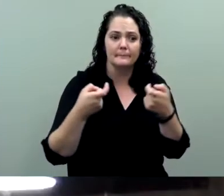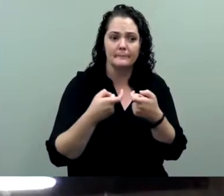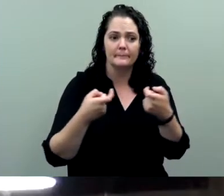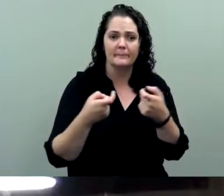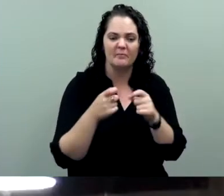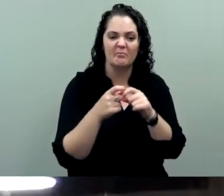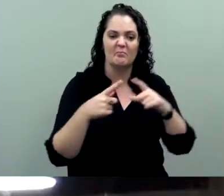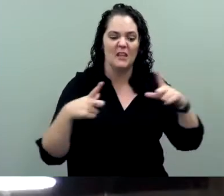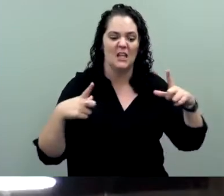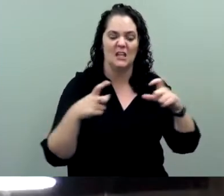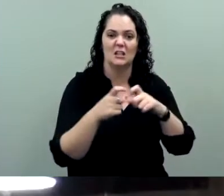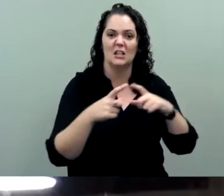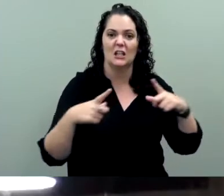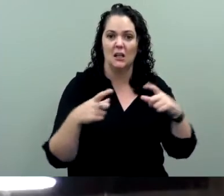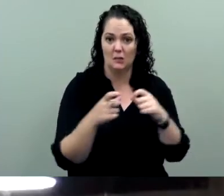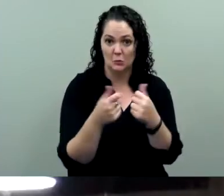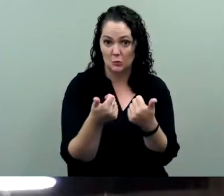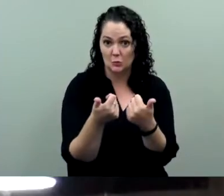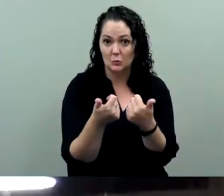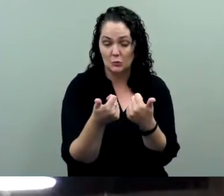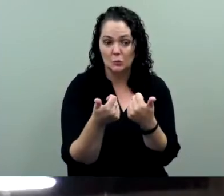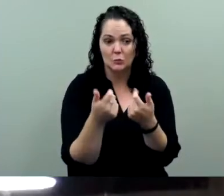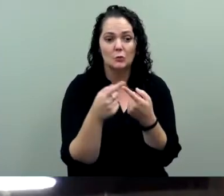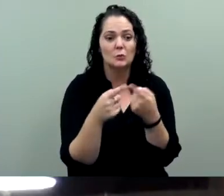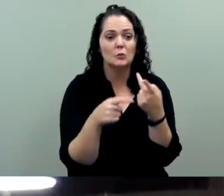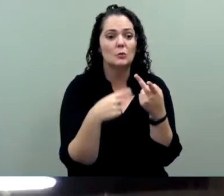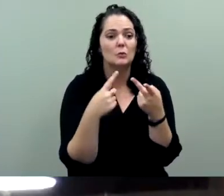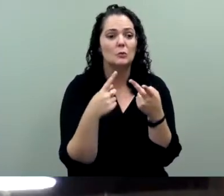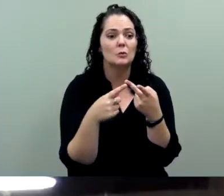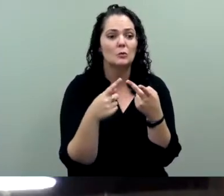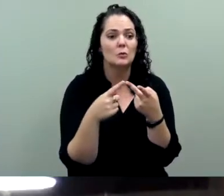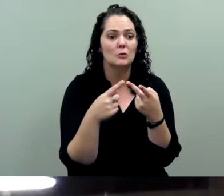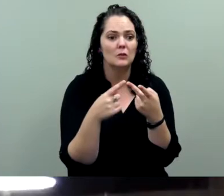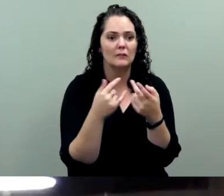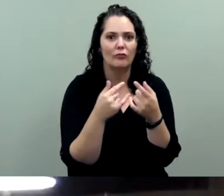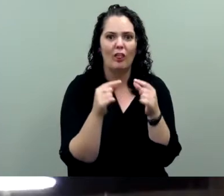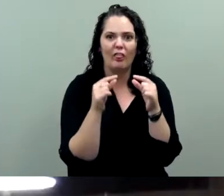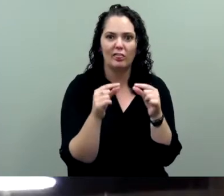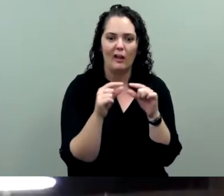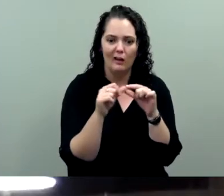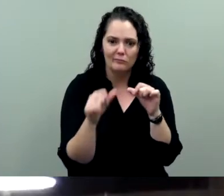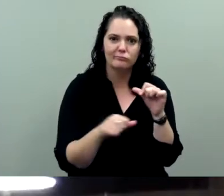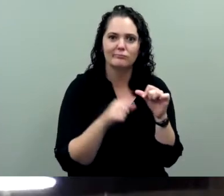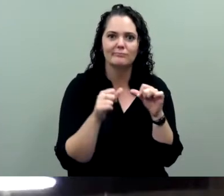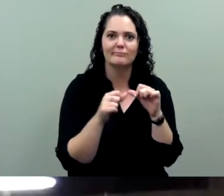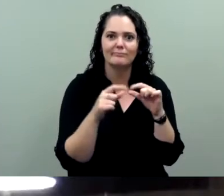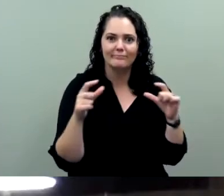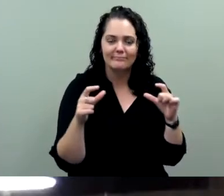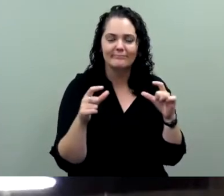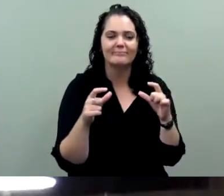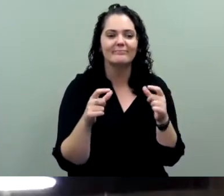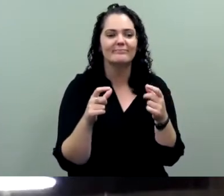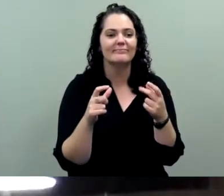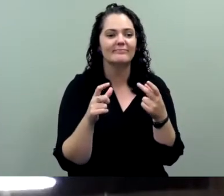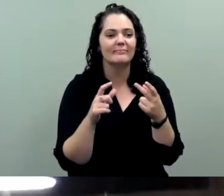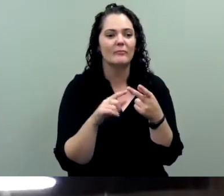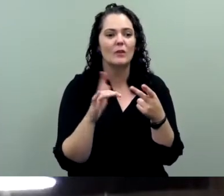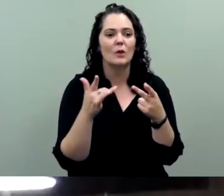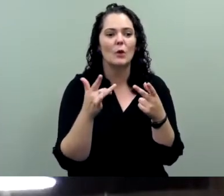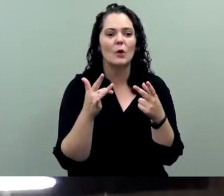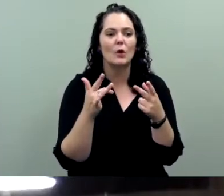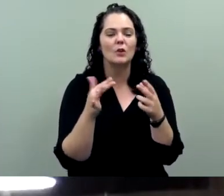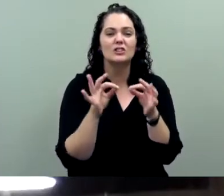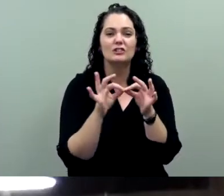different size rubber bands, that's really quite good. I've got some large ones and some small ones. If you have any yarn